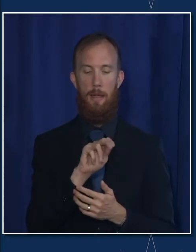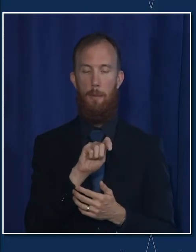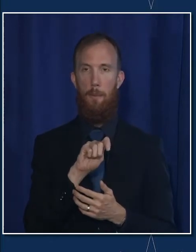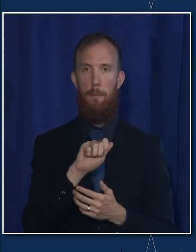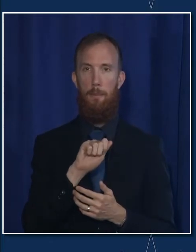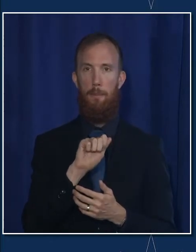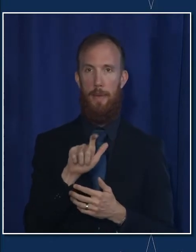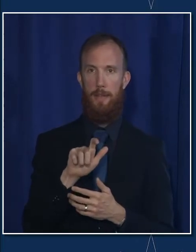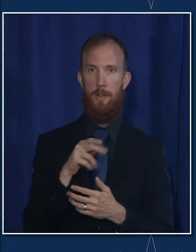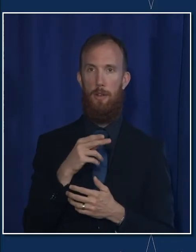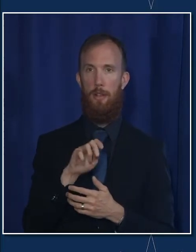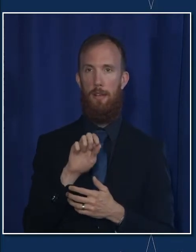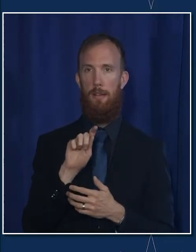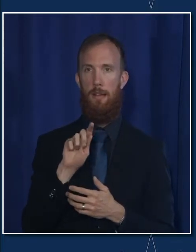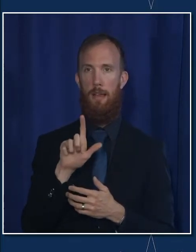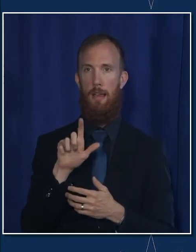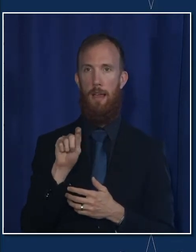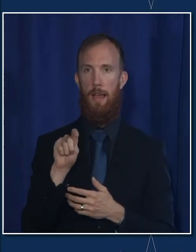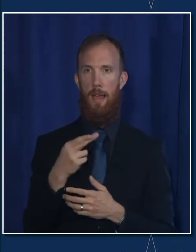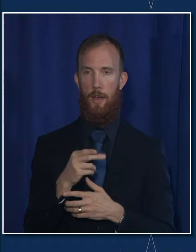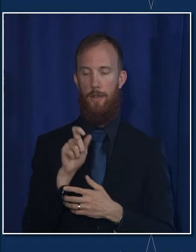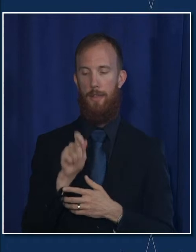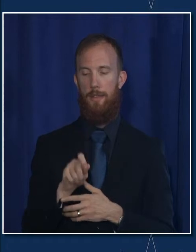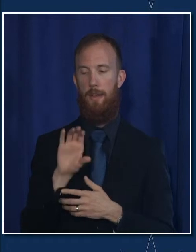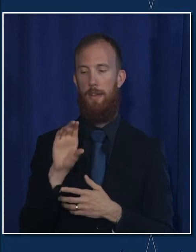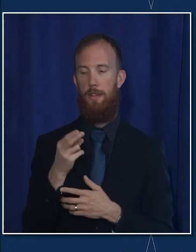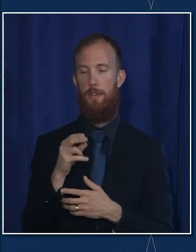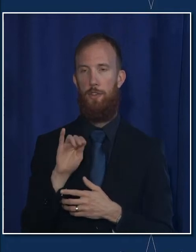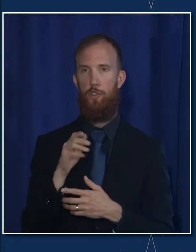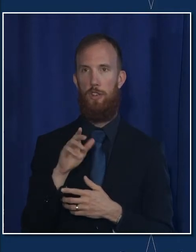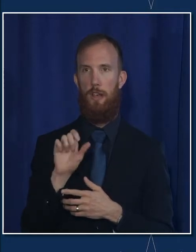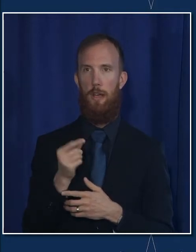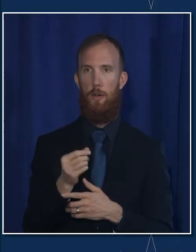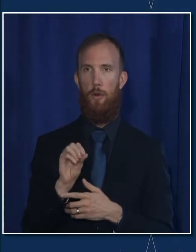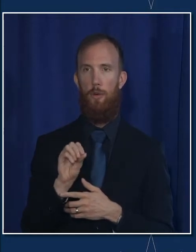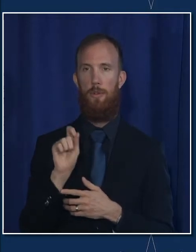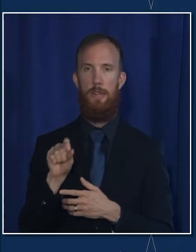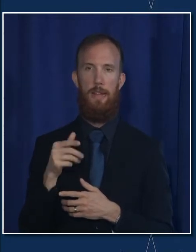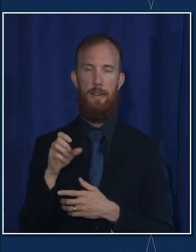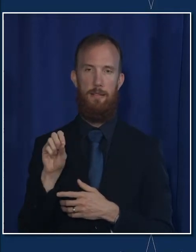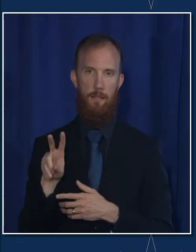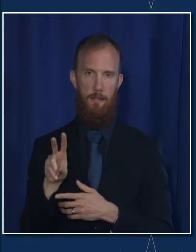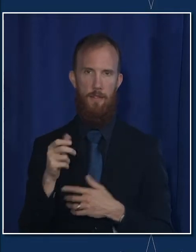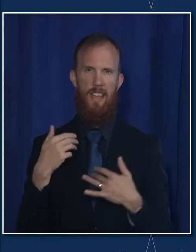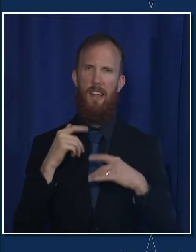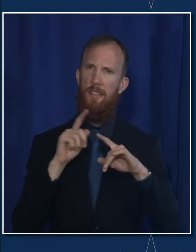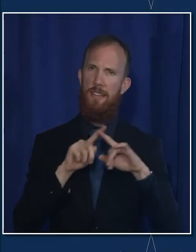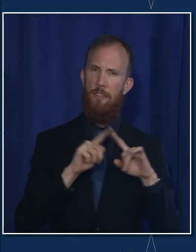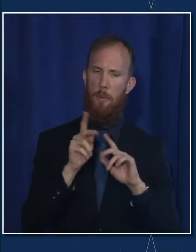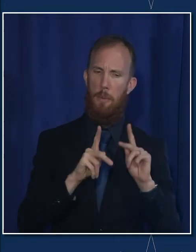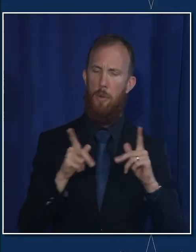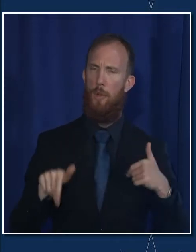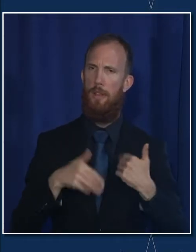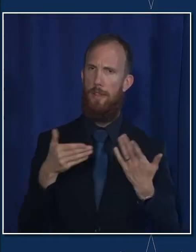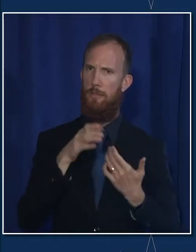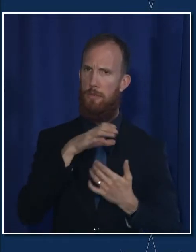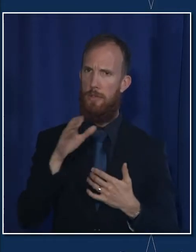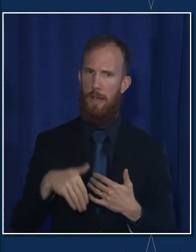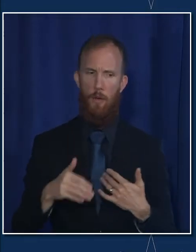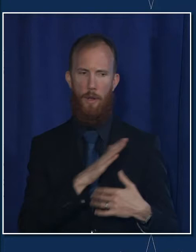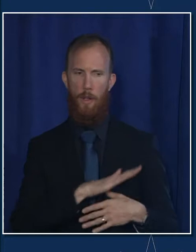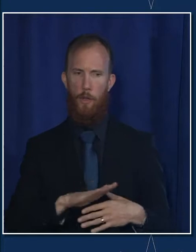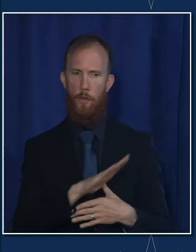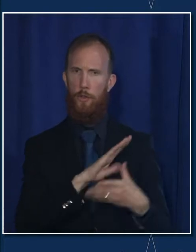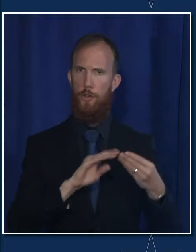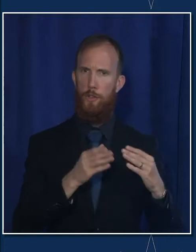mentalhealth.chicago.gov. This new mental health resource website has multiple stories of Chicagoans talking about their decision to seek mental health